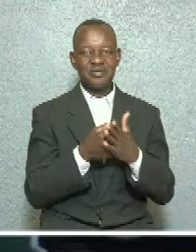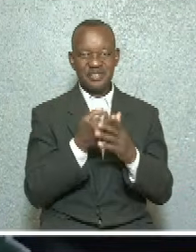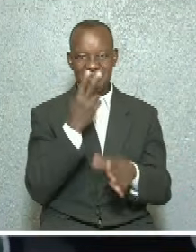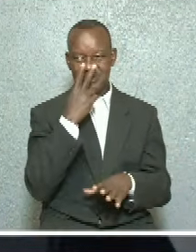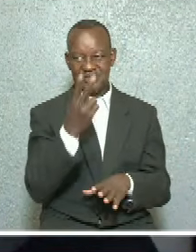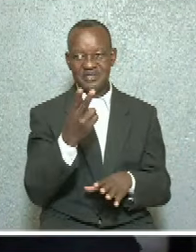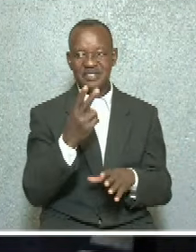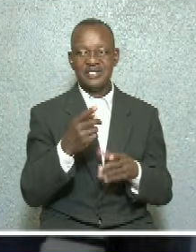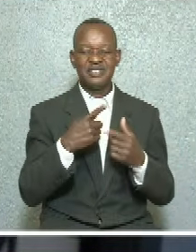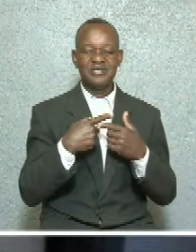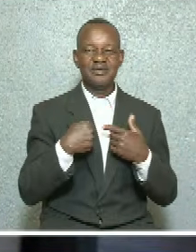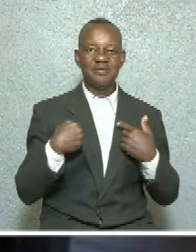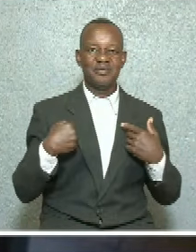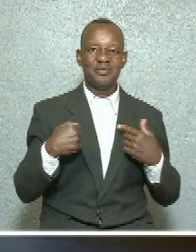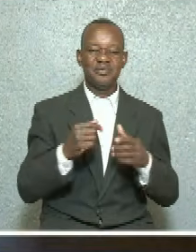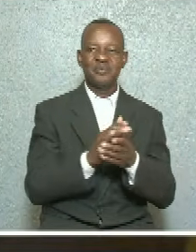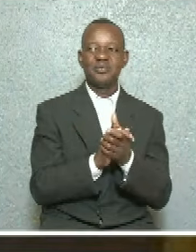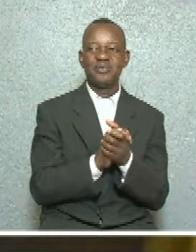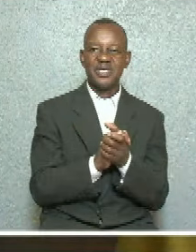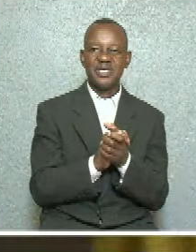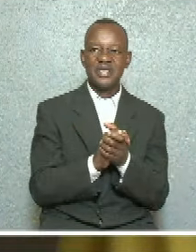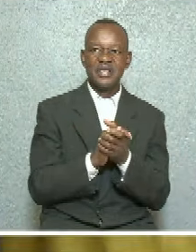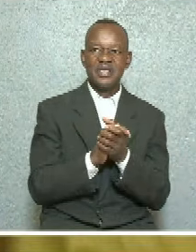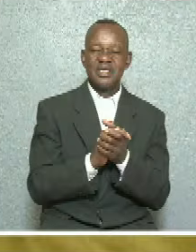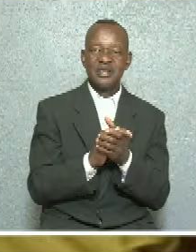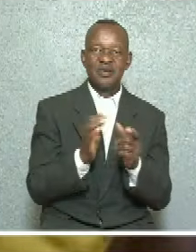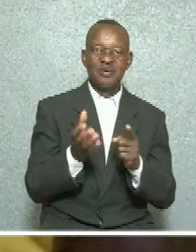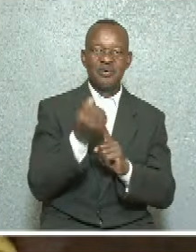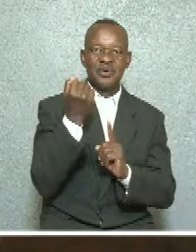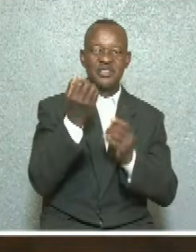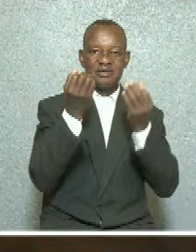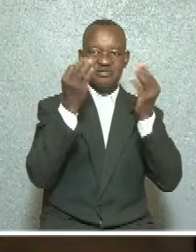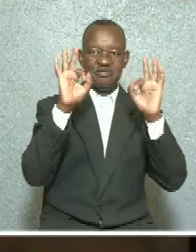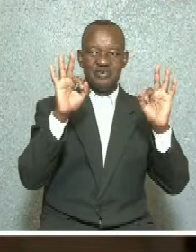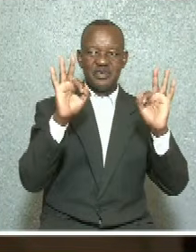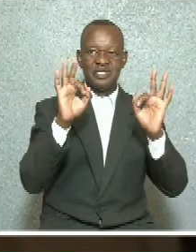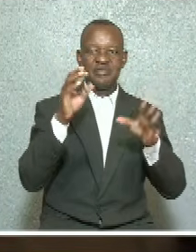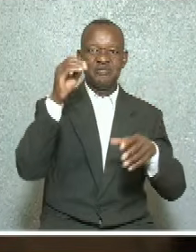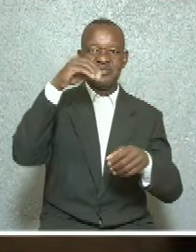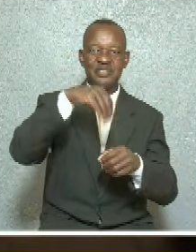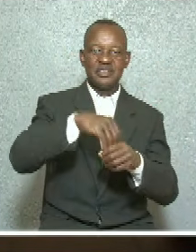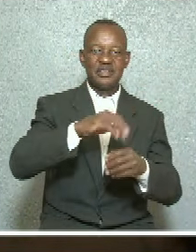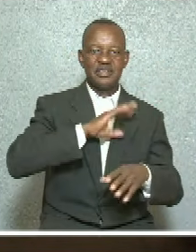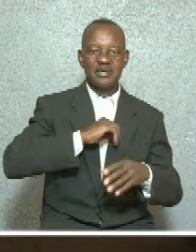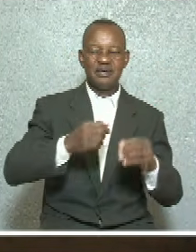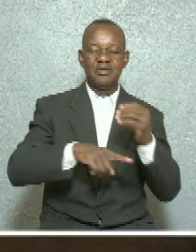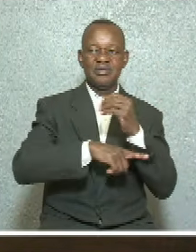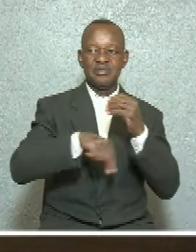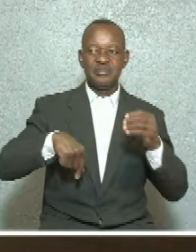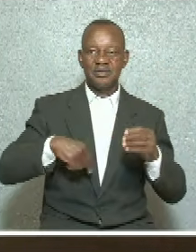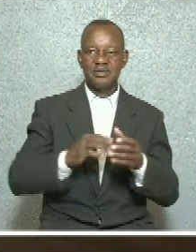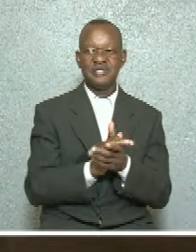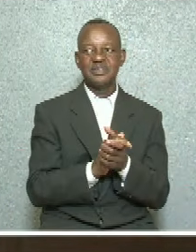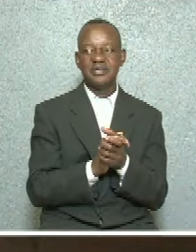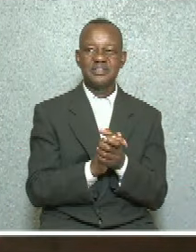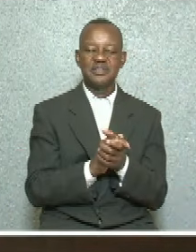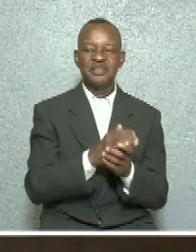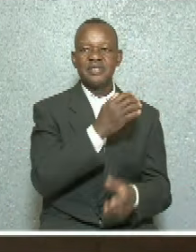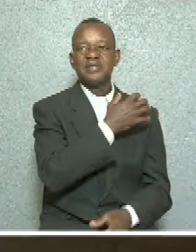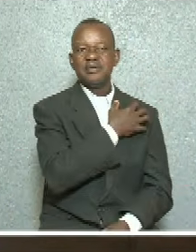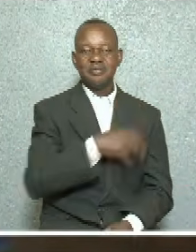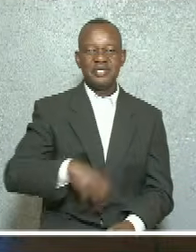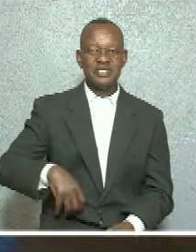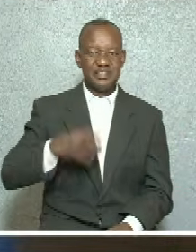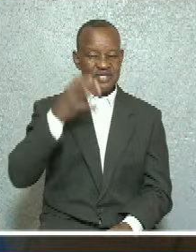took this picture because I believe that Sam Nujoma wasn't only fighting for peace and unity within Namibia, but he